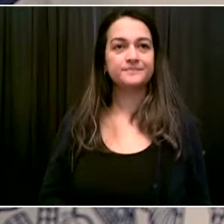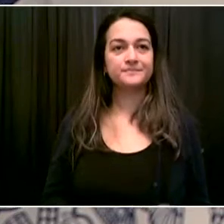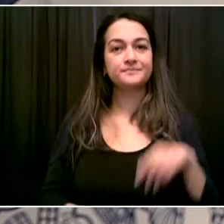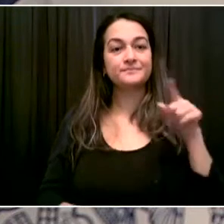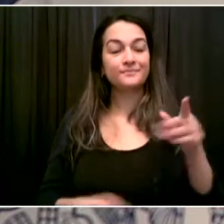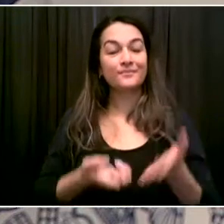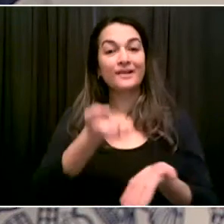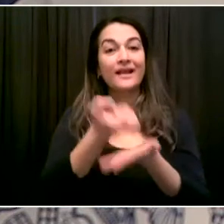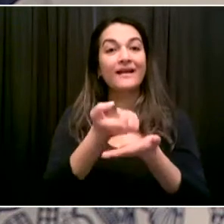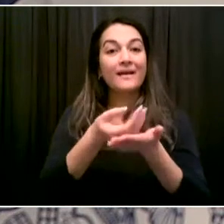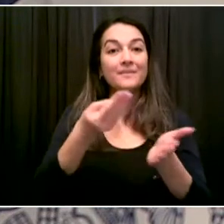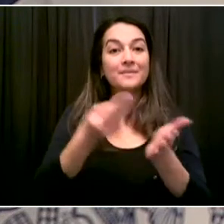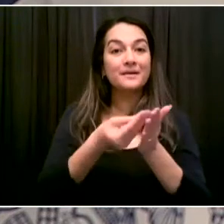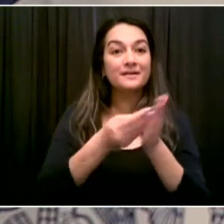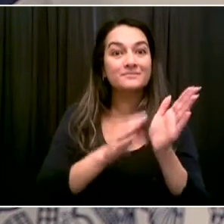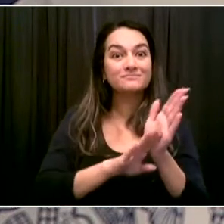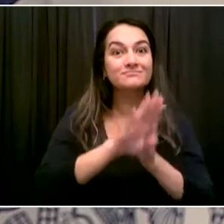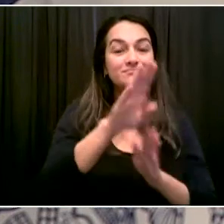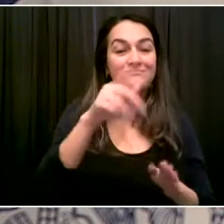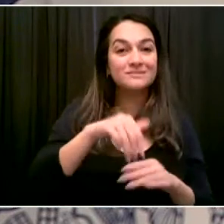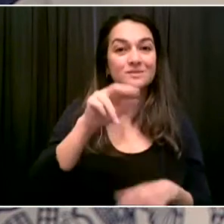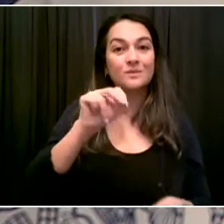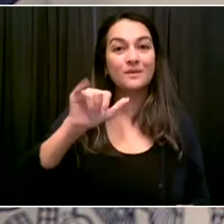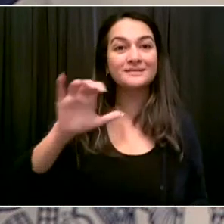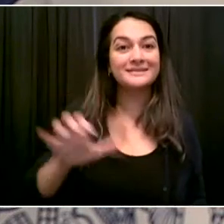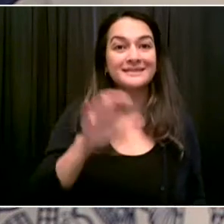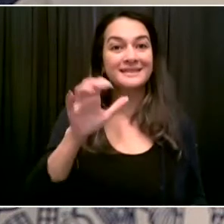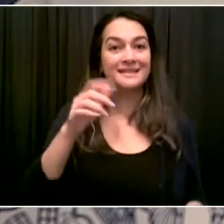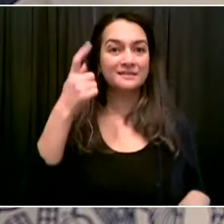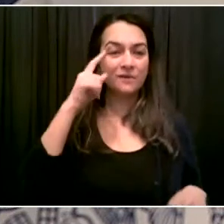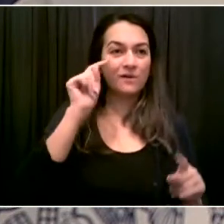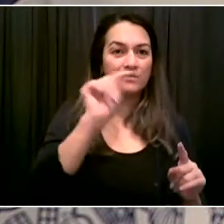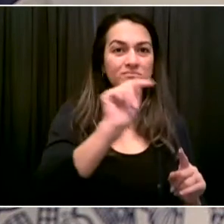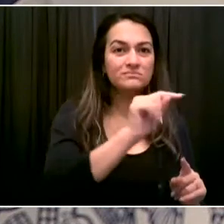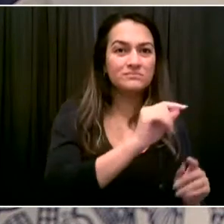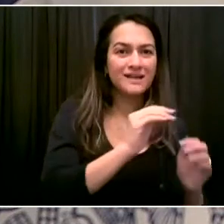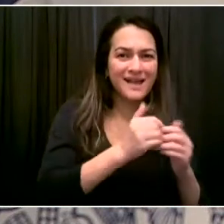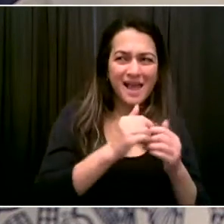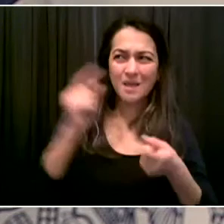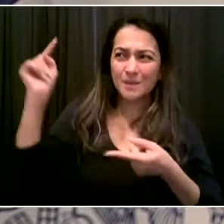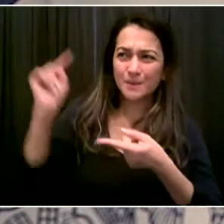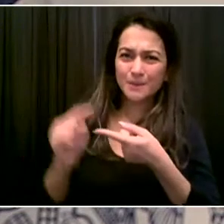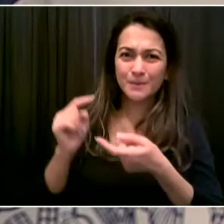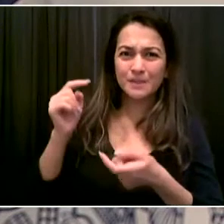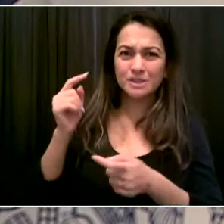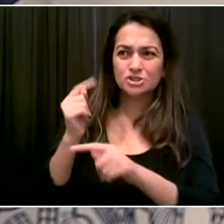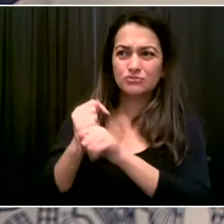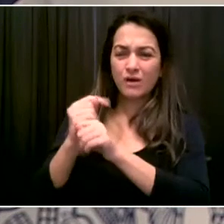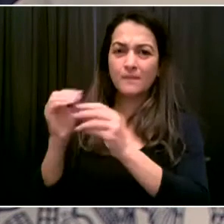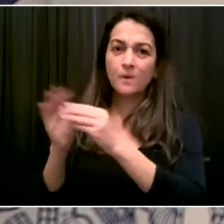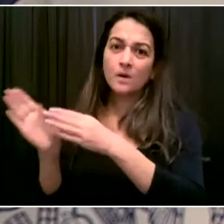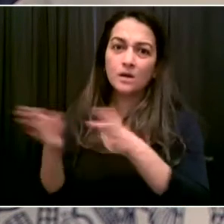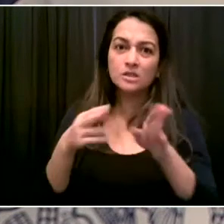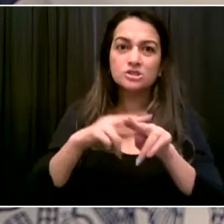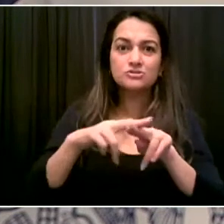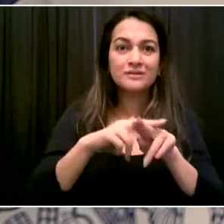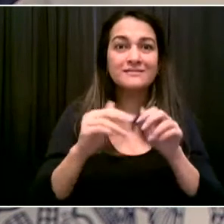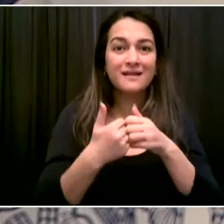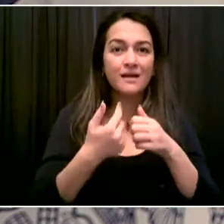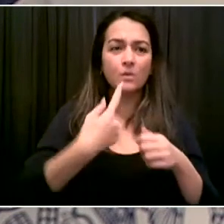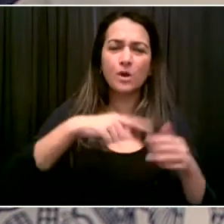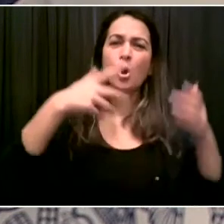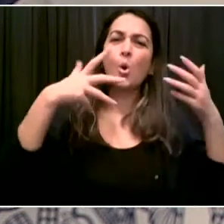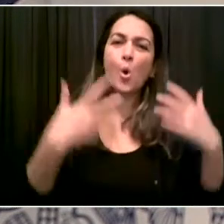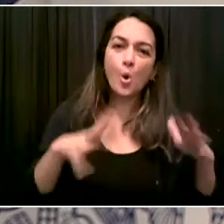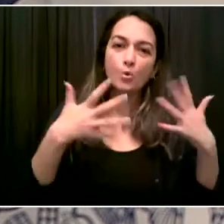moving freight around, rail, water, et cetera. We're going to be announcing specific plans for the future and making sure they're underway. And